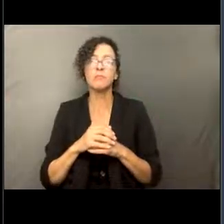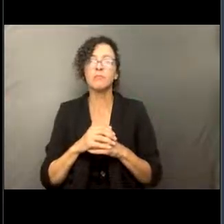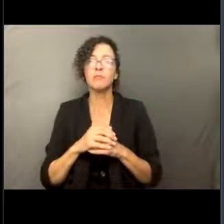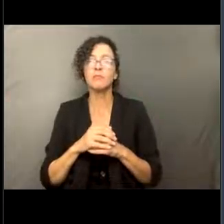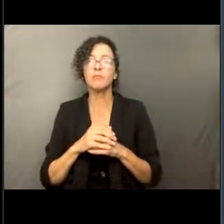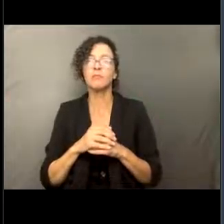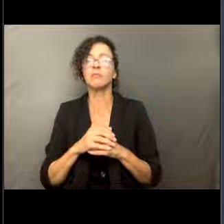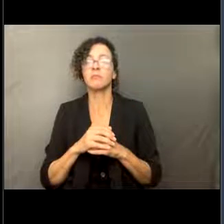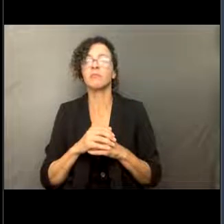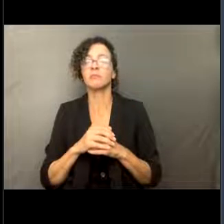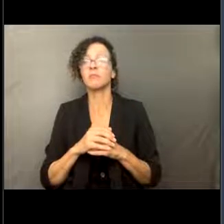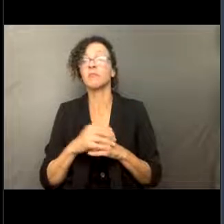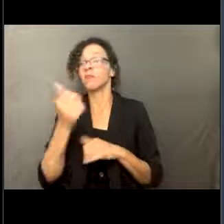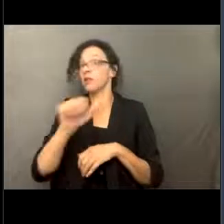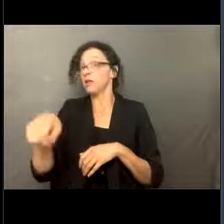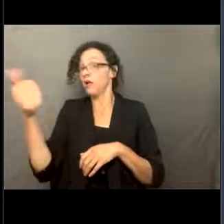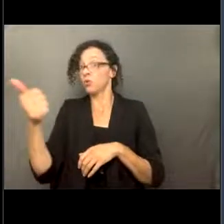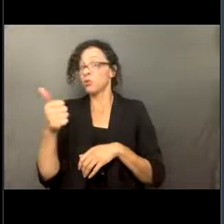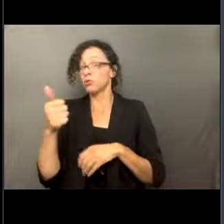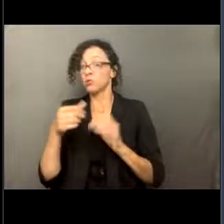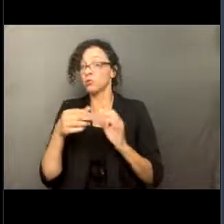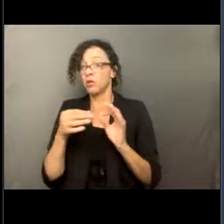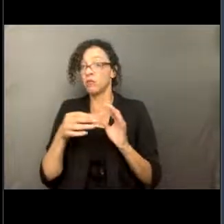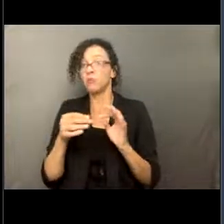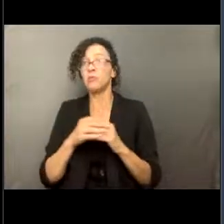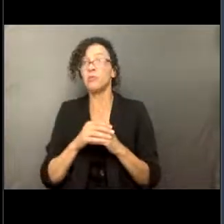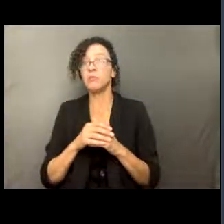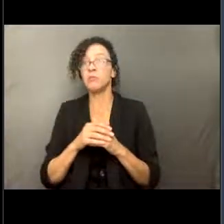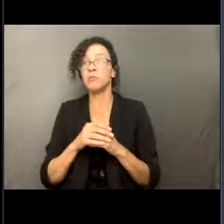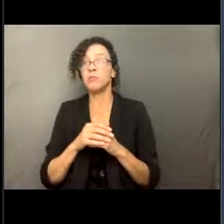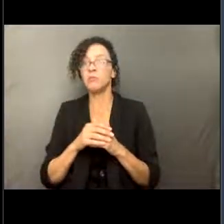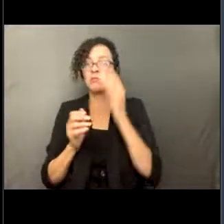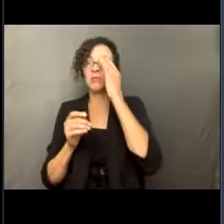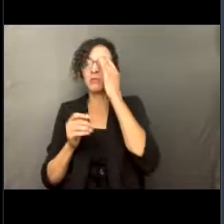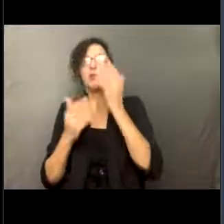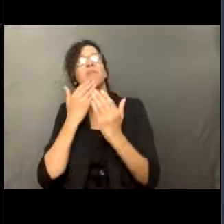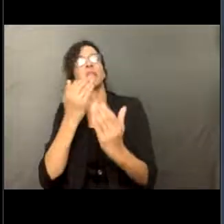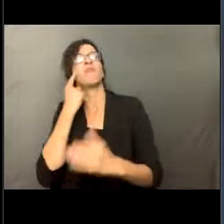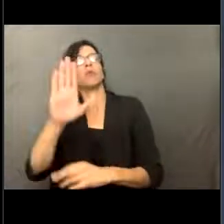Thank you. Any others? Yes. And thank you for your report. Just very quickly,